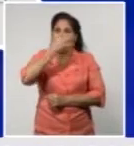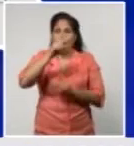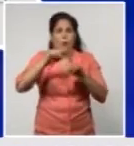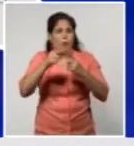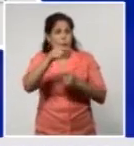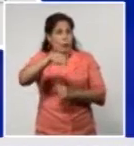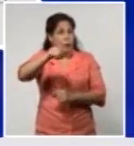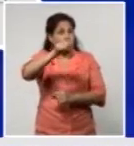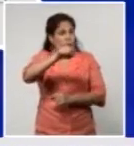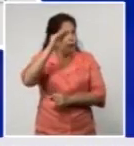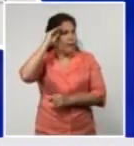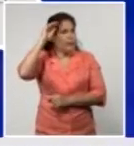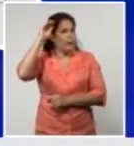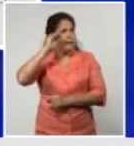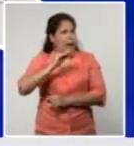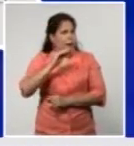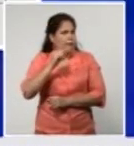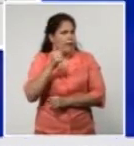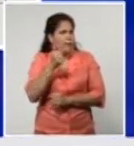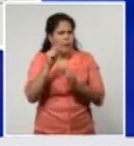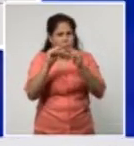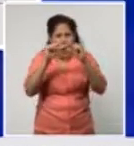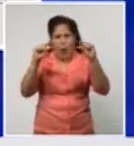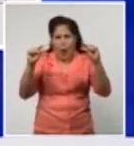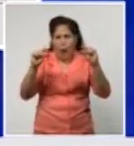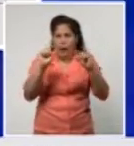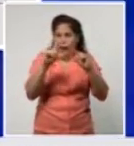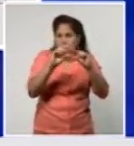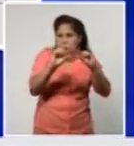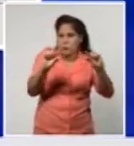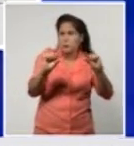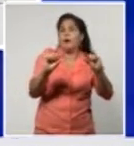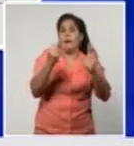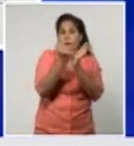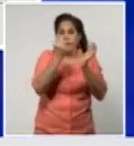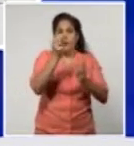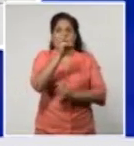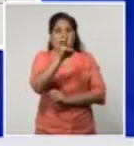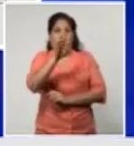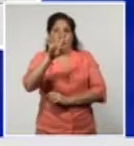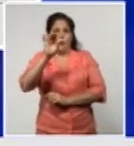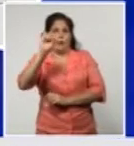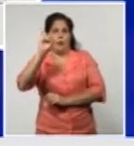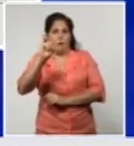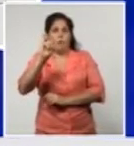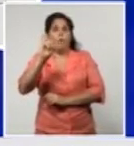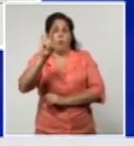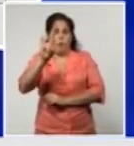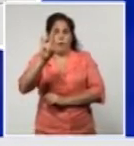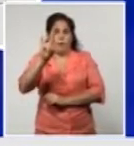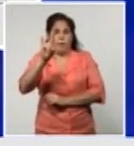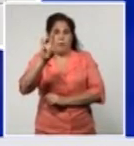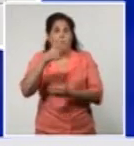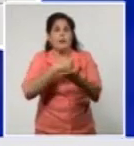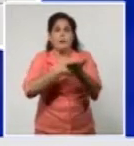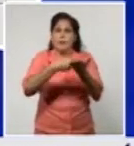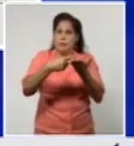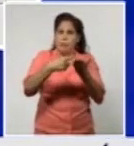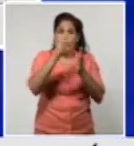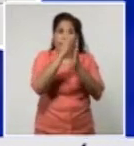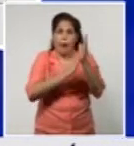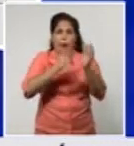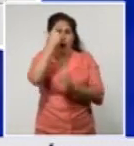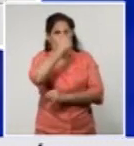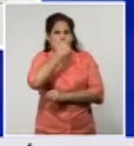week from April 6th through the 12th, this is the moment when